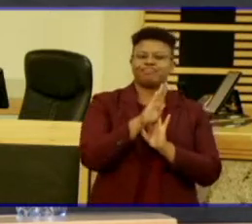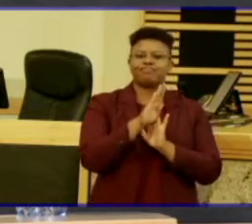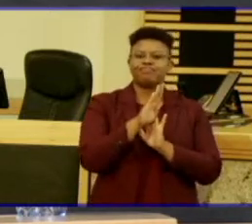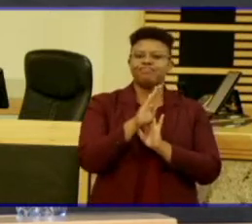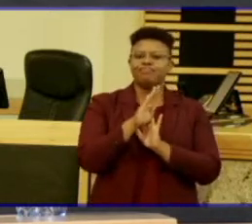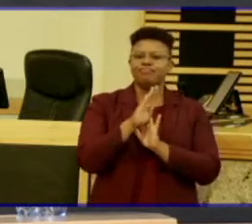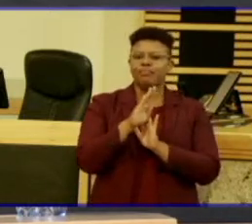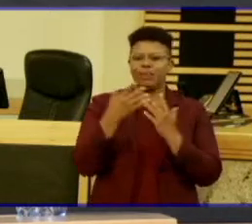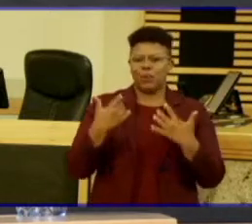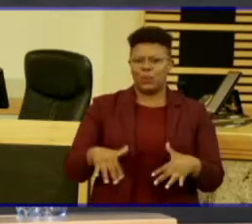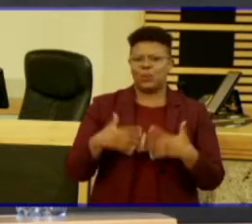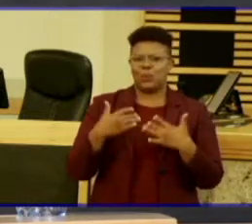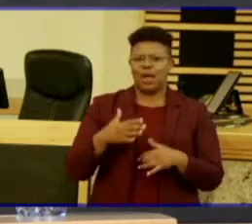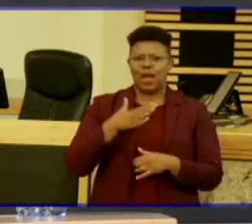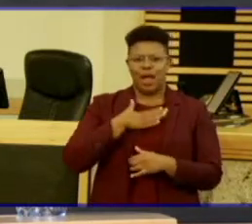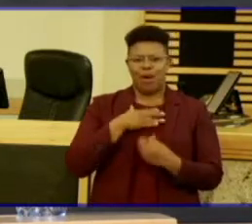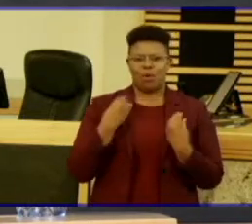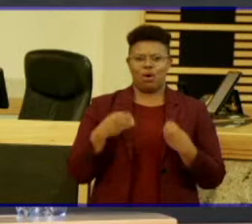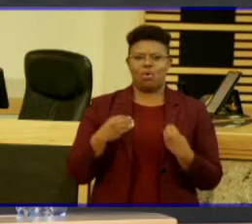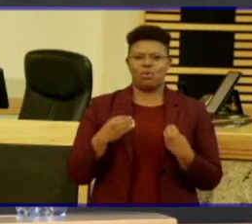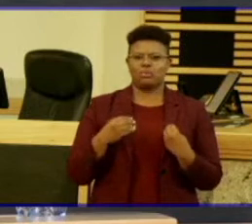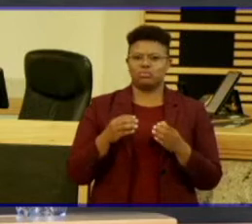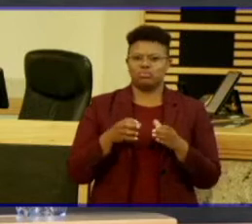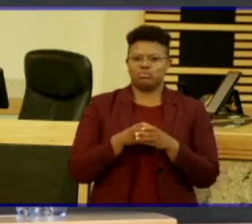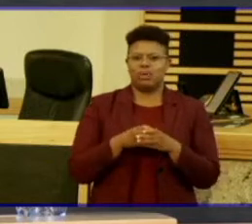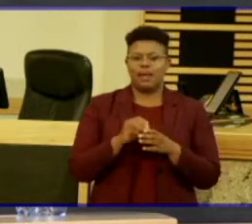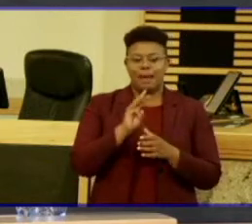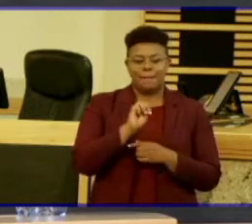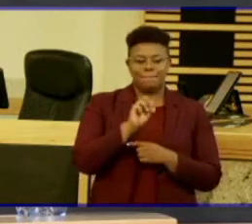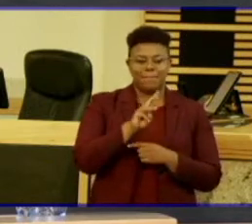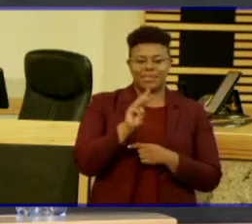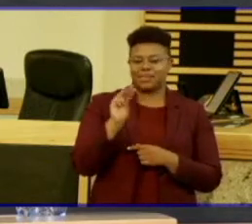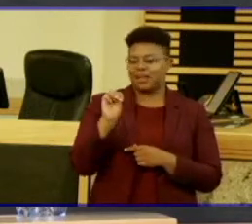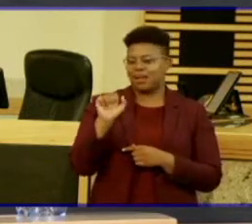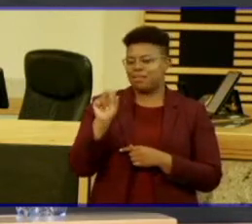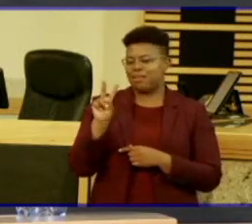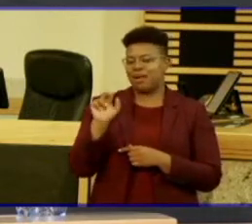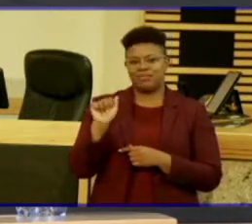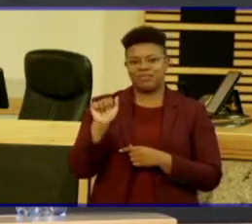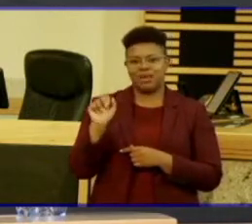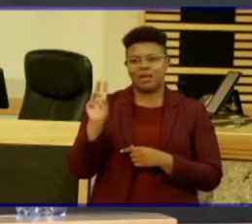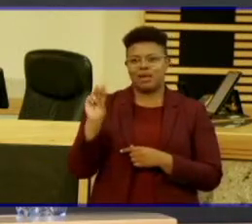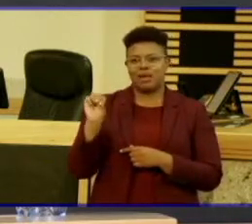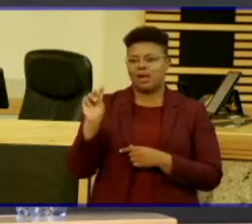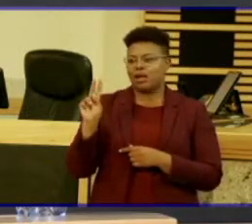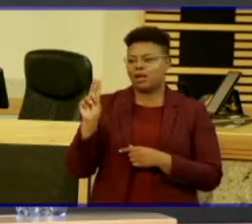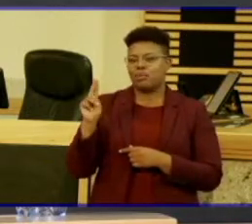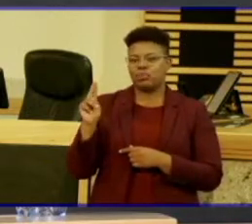being done by one of our entrepreneurs in the province, Mr. Mava Mkukwana,